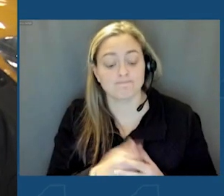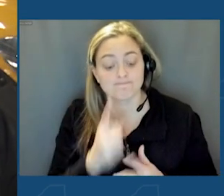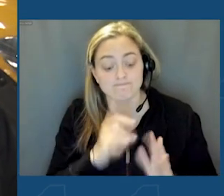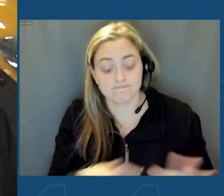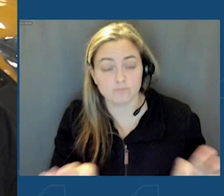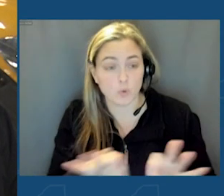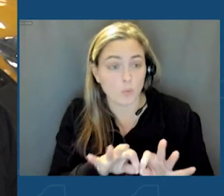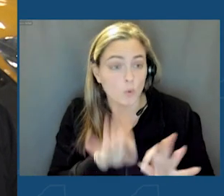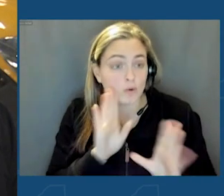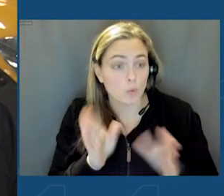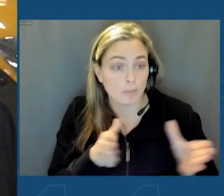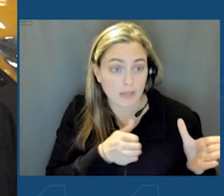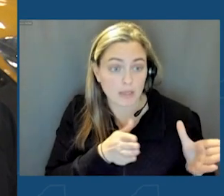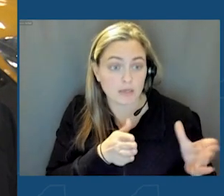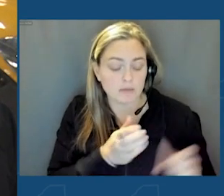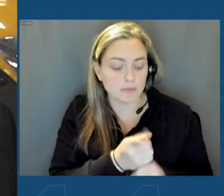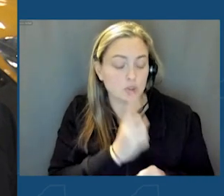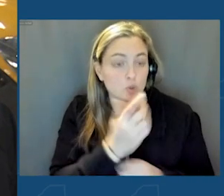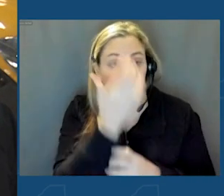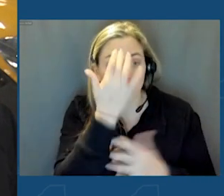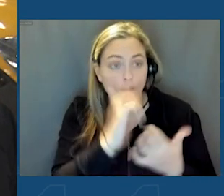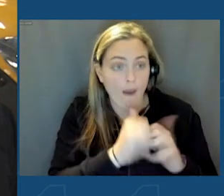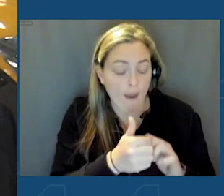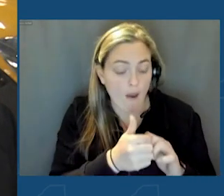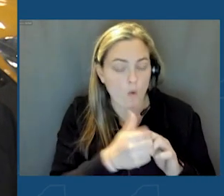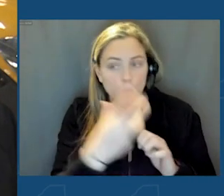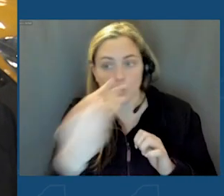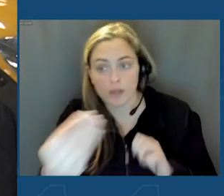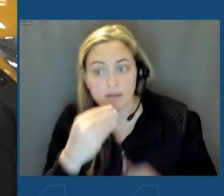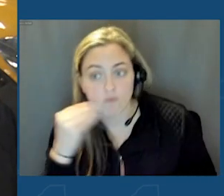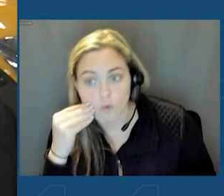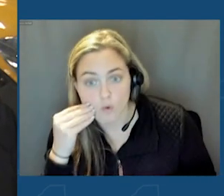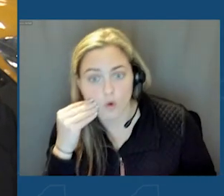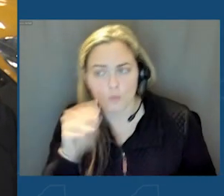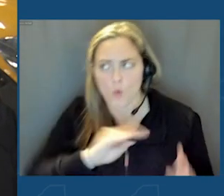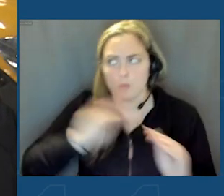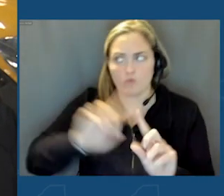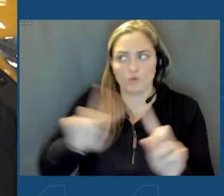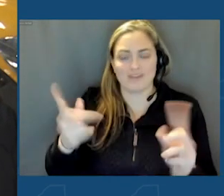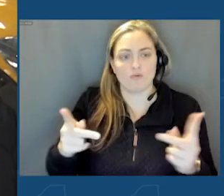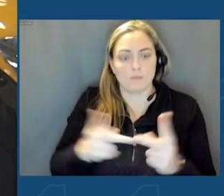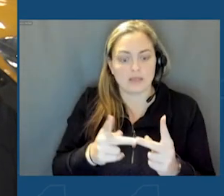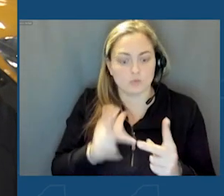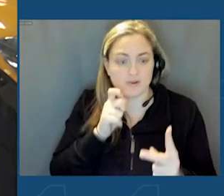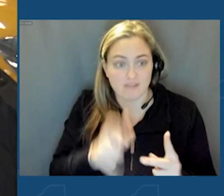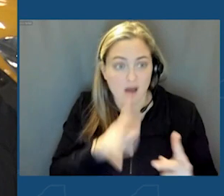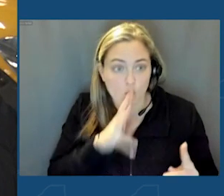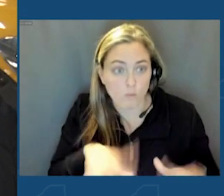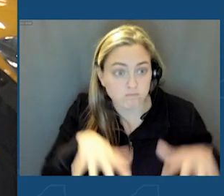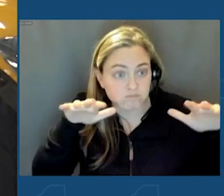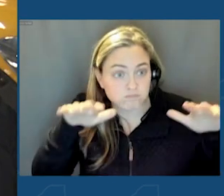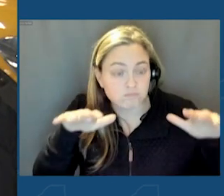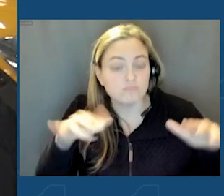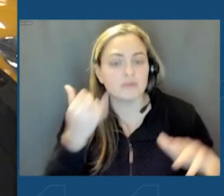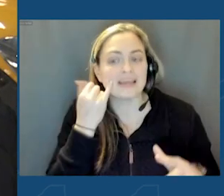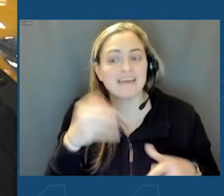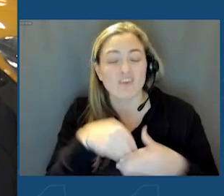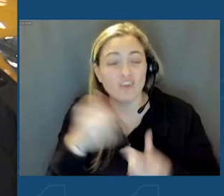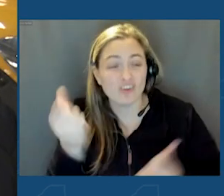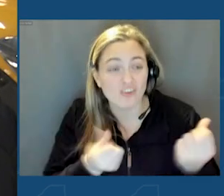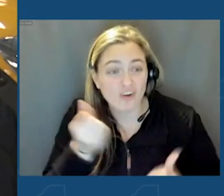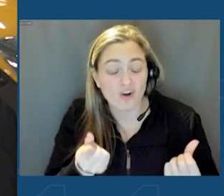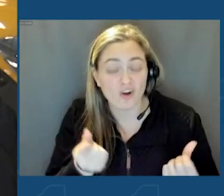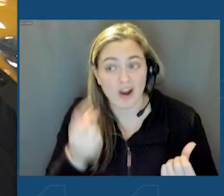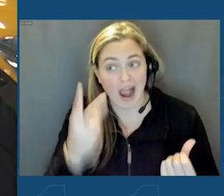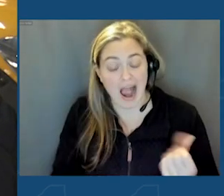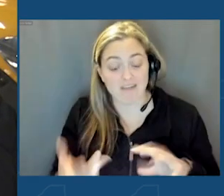have a plan to know how you're either going to get out of your home or get to high ground and two if you're in your vehicle over half the deaths we